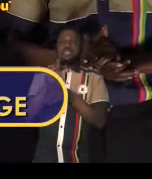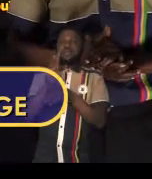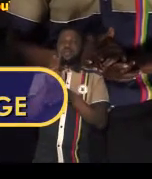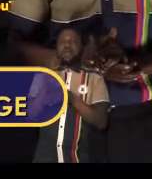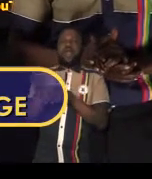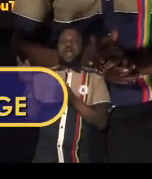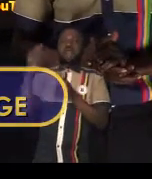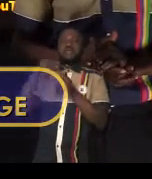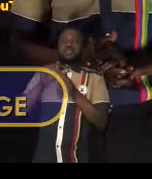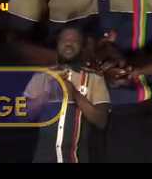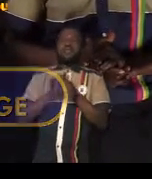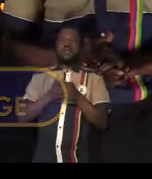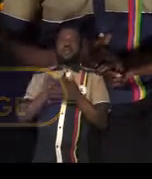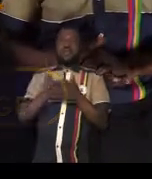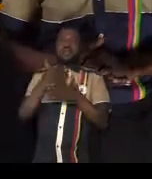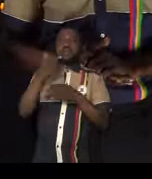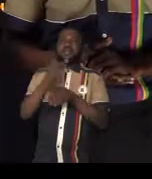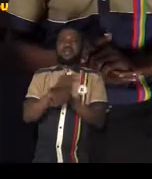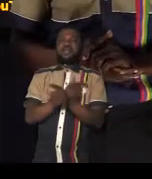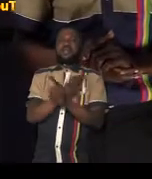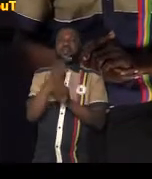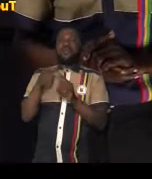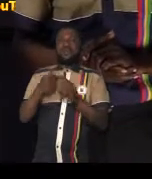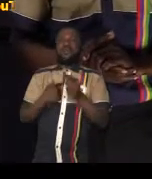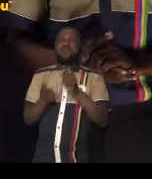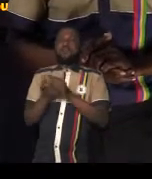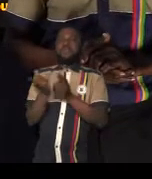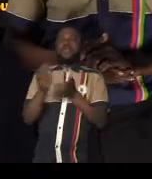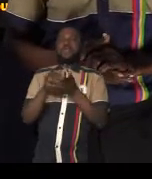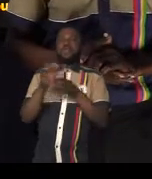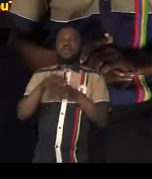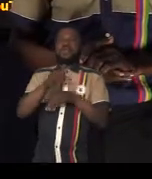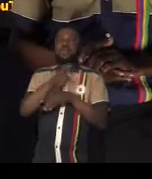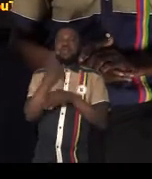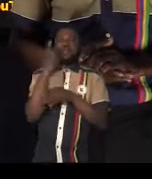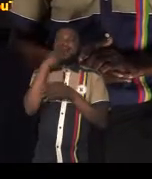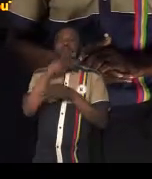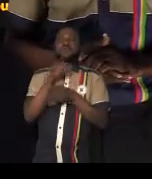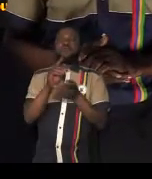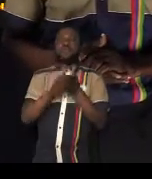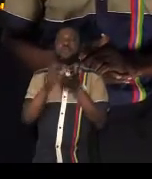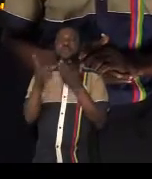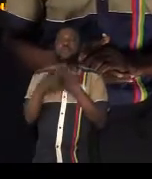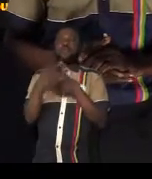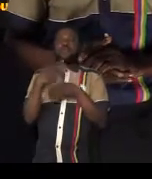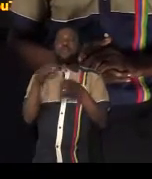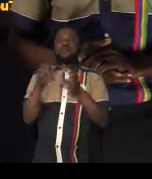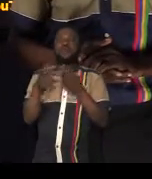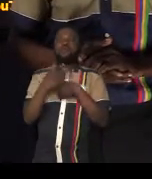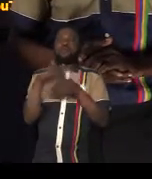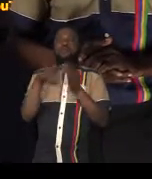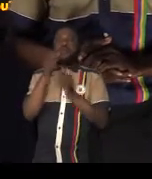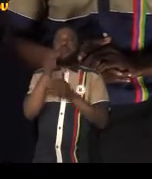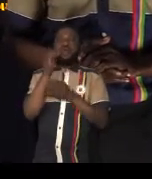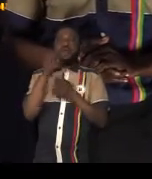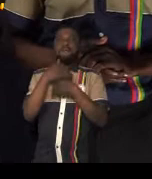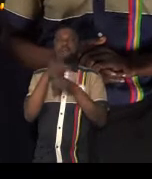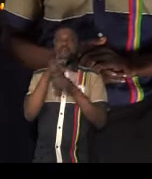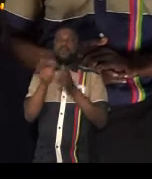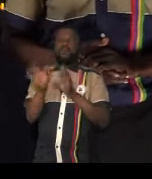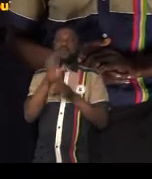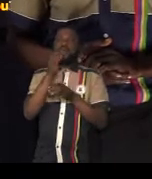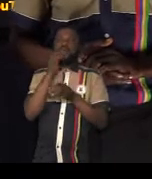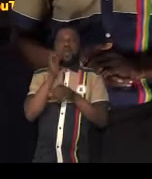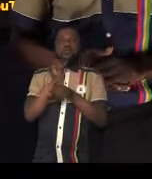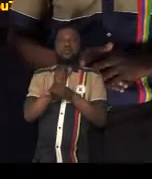screen. Until our next lesson, when we shall meet again on another beautiful edition of the Classroom in Your Home, make